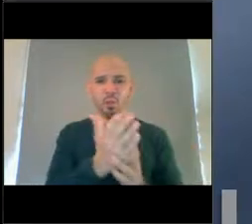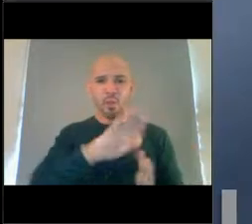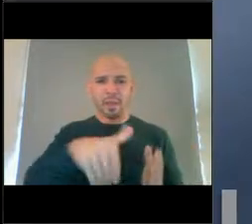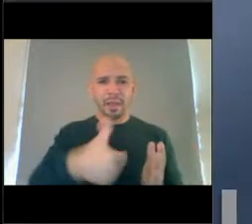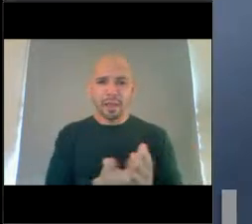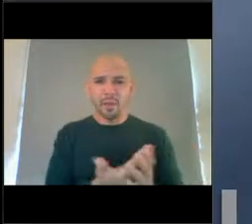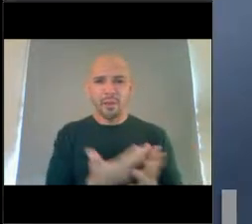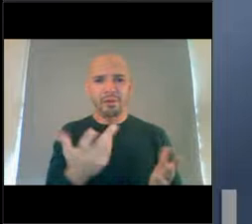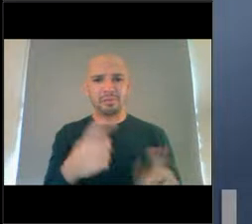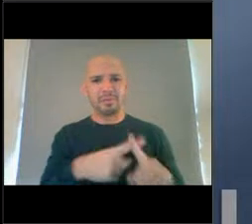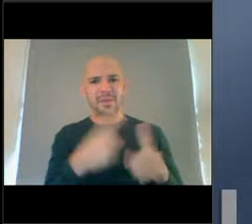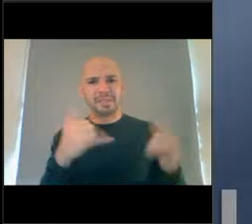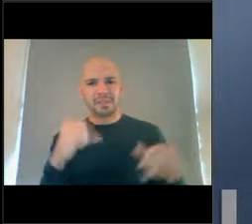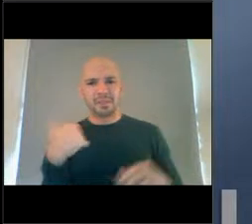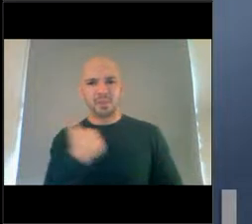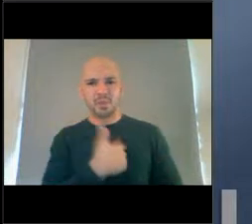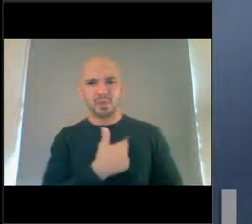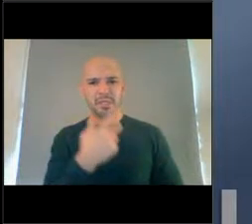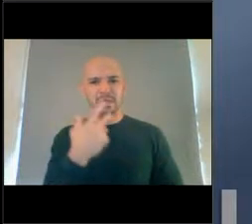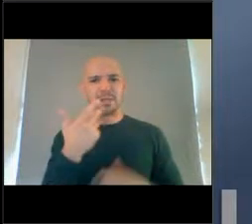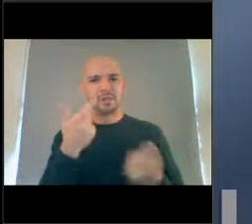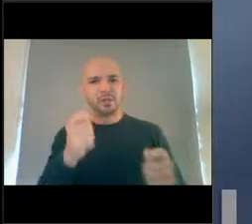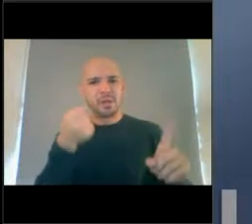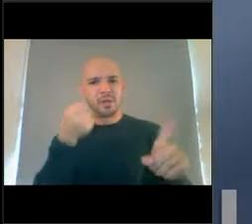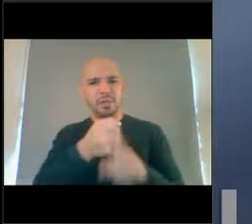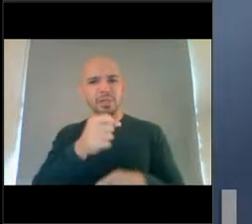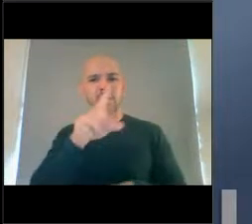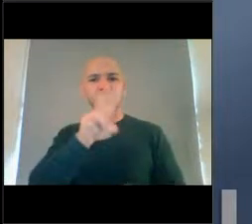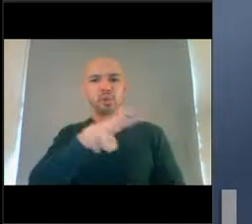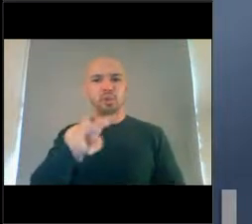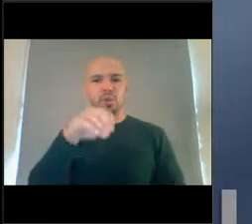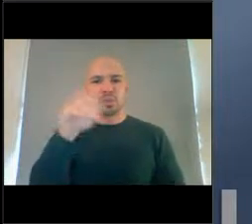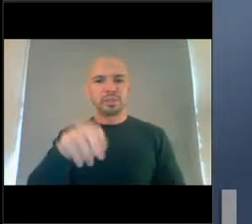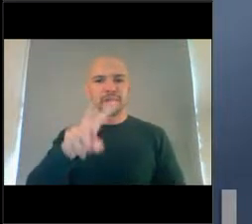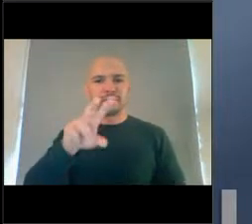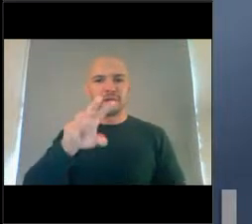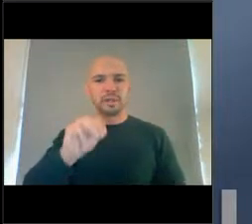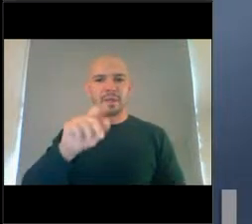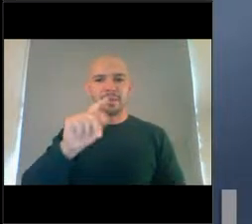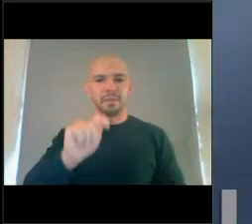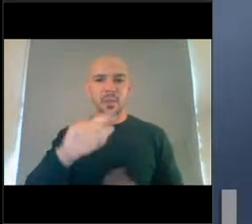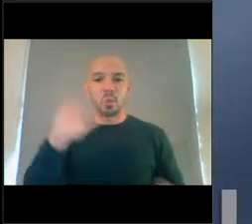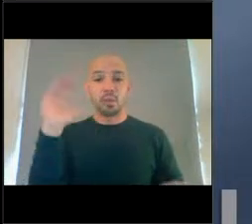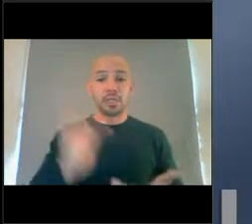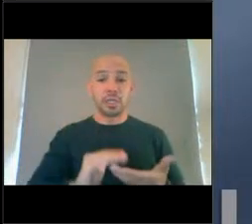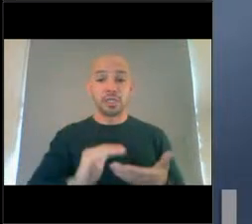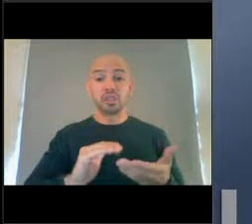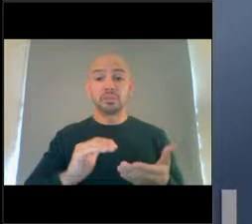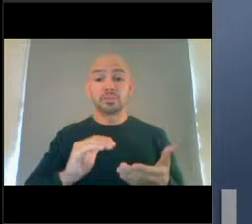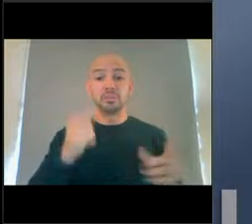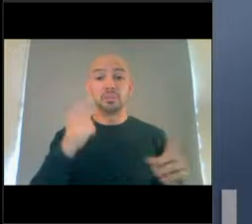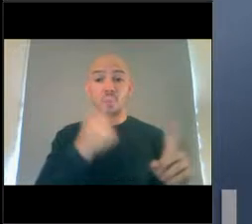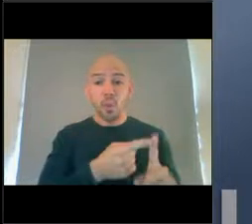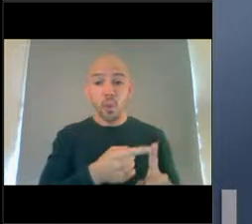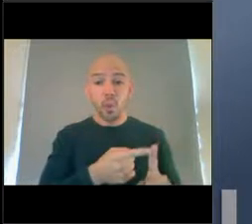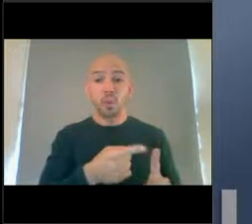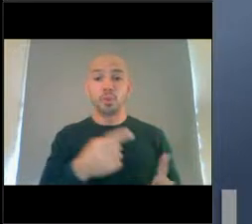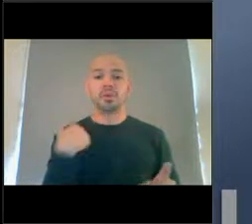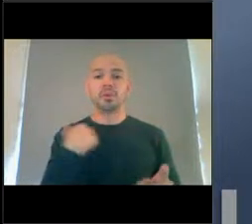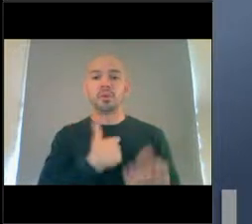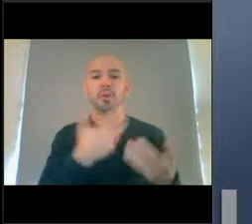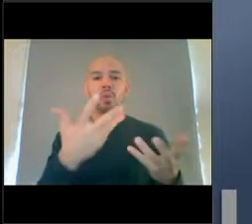promoting projects that reduce or mitigate emt while we understand that the goal of this program is to improve trade quarters with